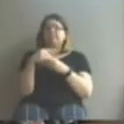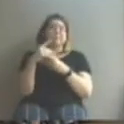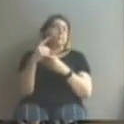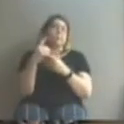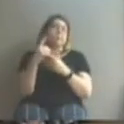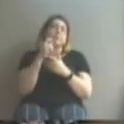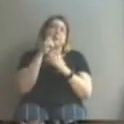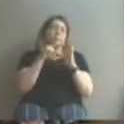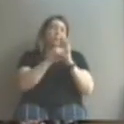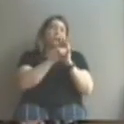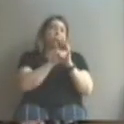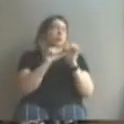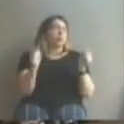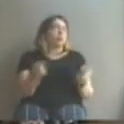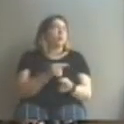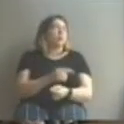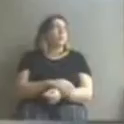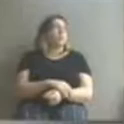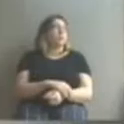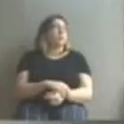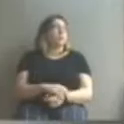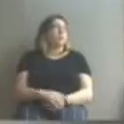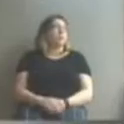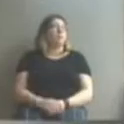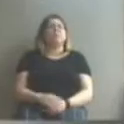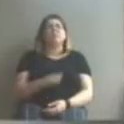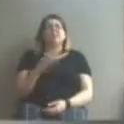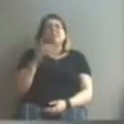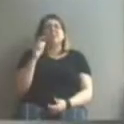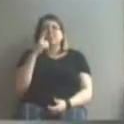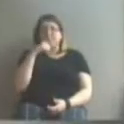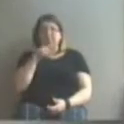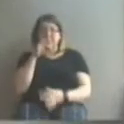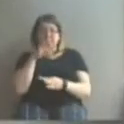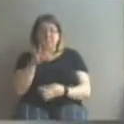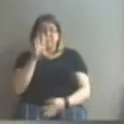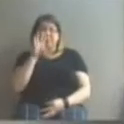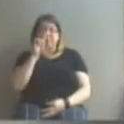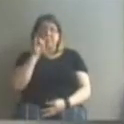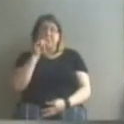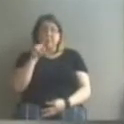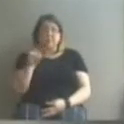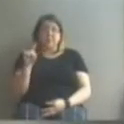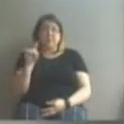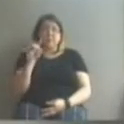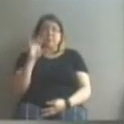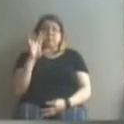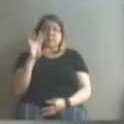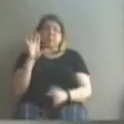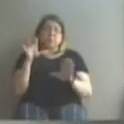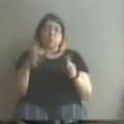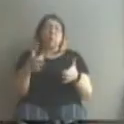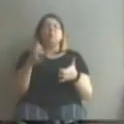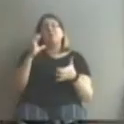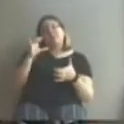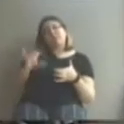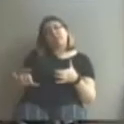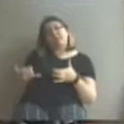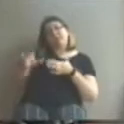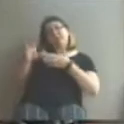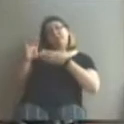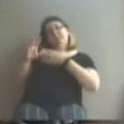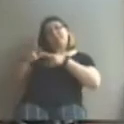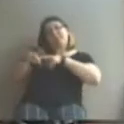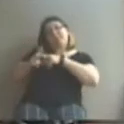can't hurt. And would you just describe for us quickly what the Blitz crews are? What the Blitz crews are is they are made up of our